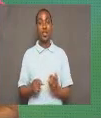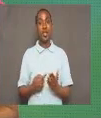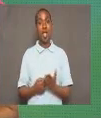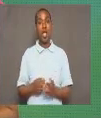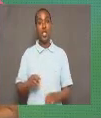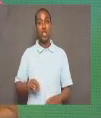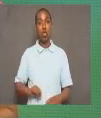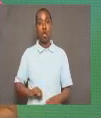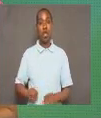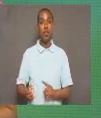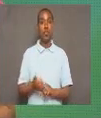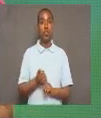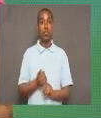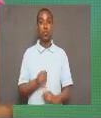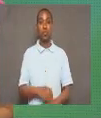contents.